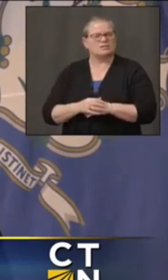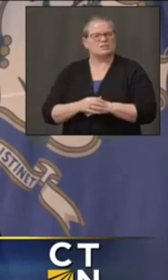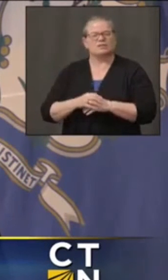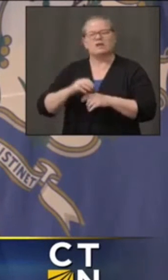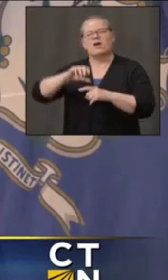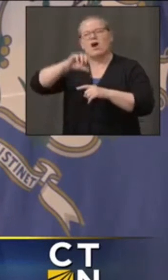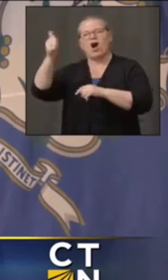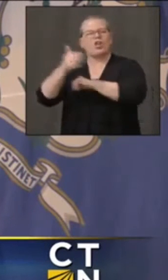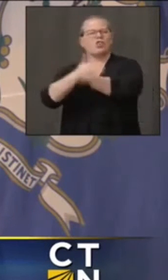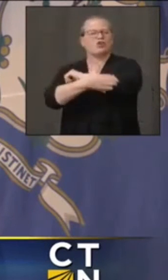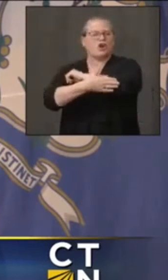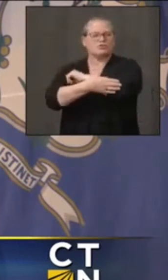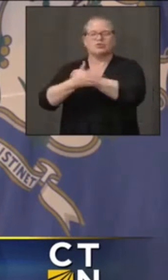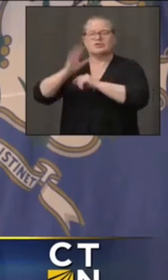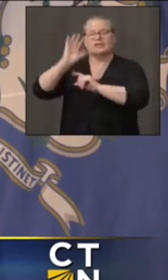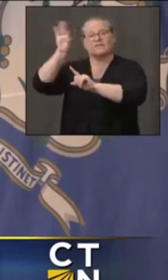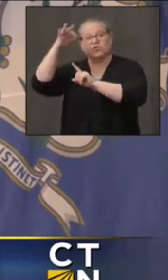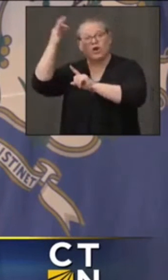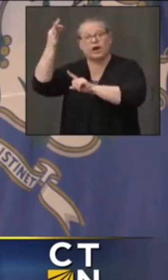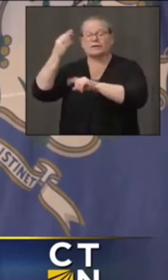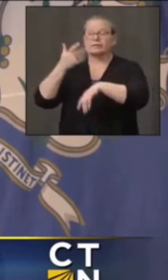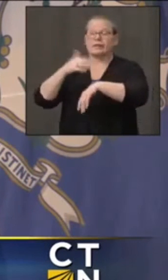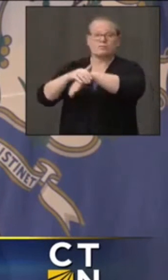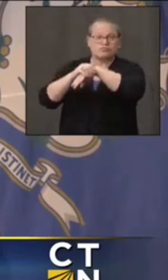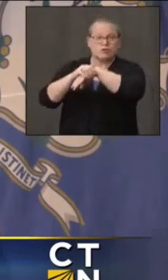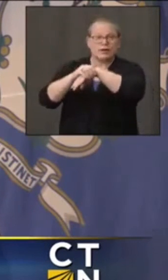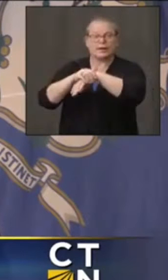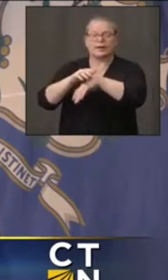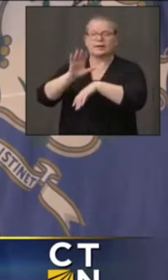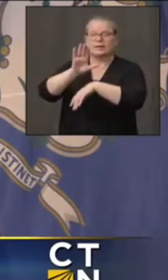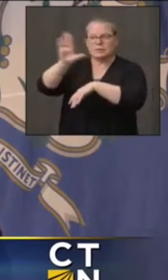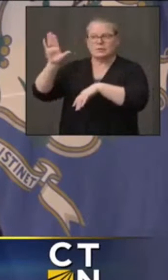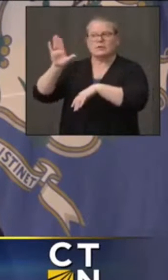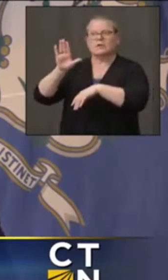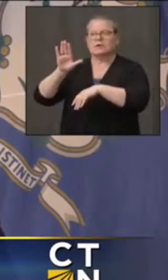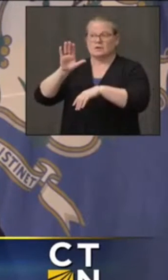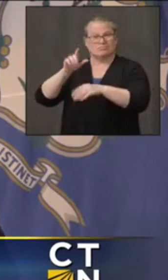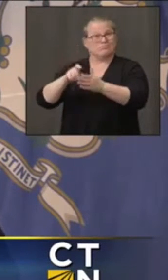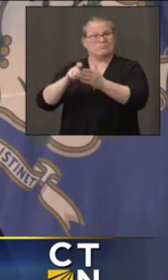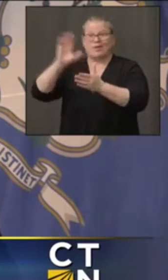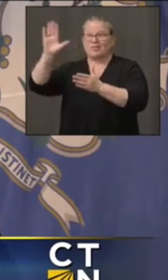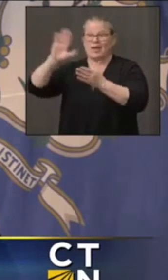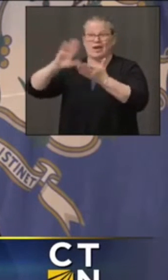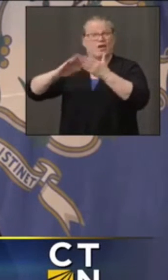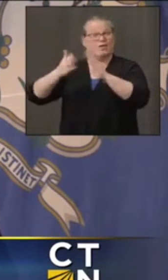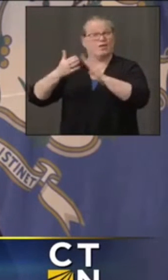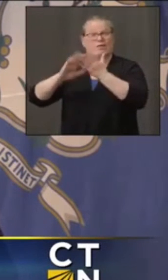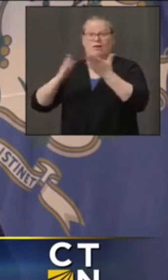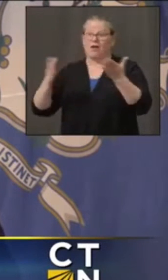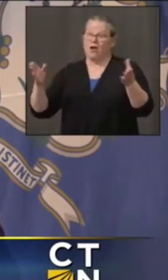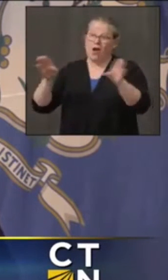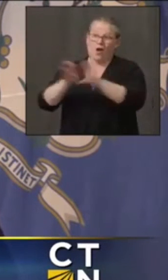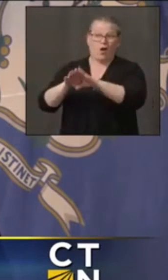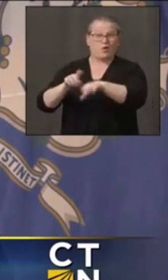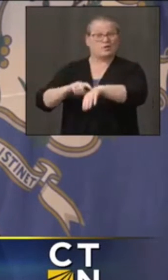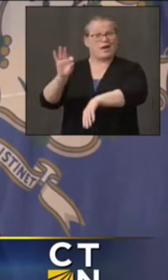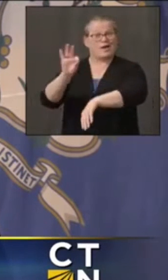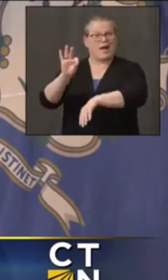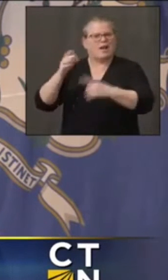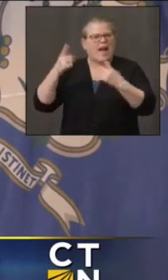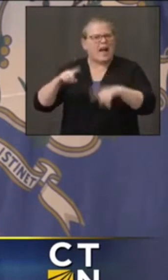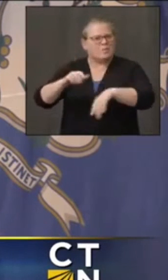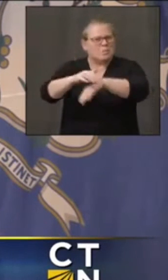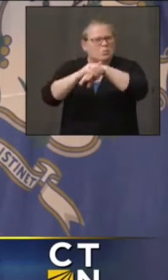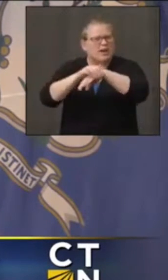Britain and other places in Europe where they do have a 9 p.m. curfew, and my God, Britain shutting down the pubs at a certain hour. Who would have thought